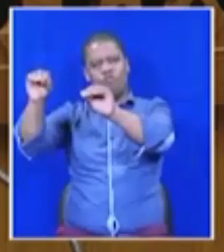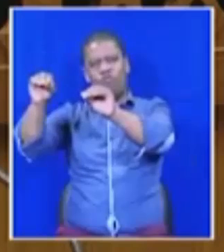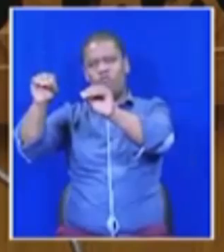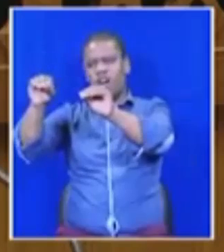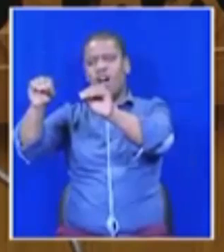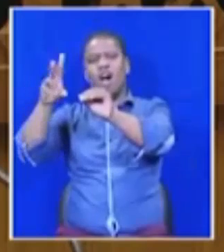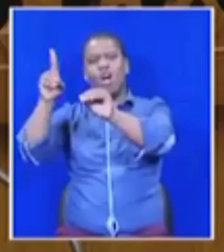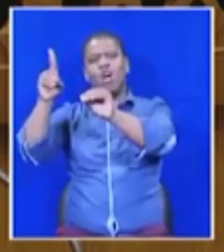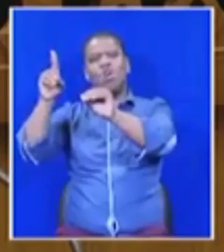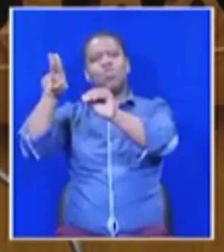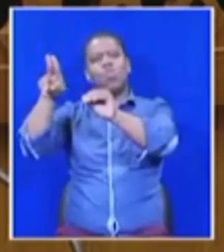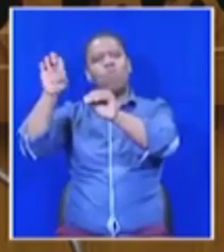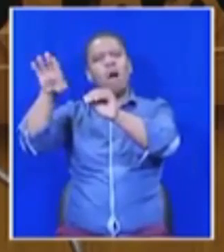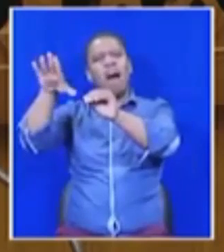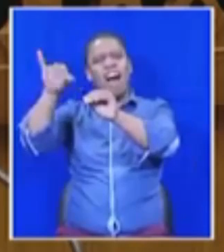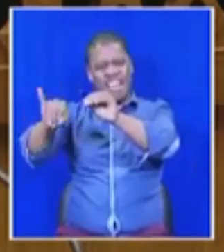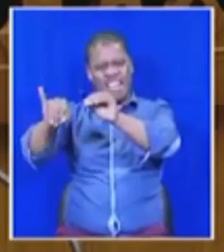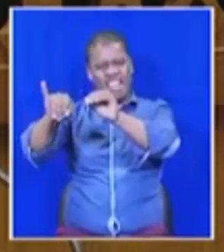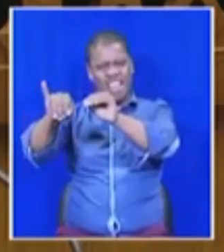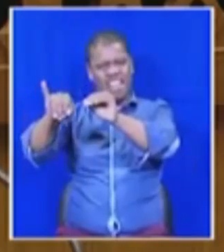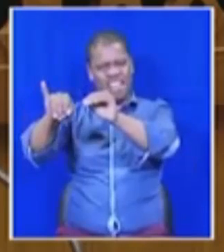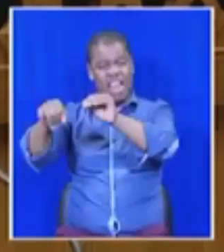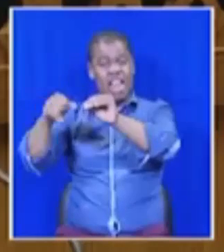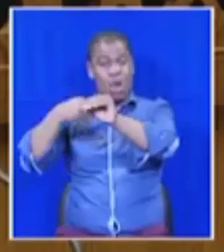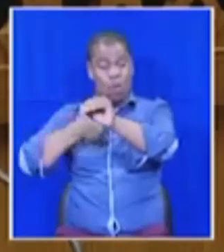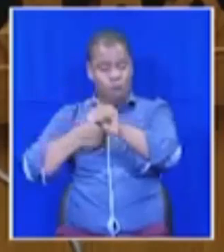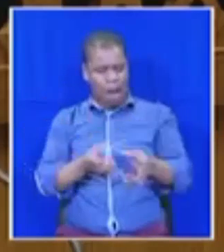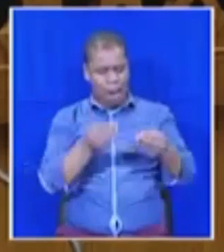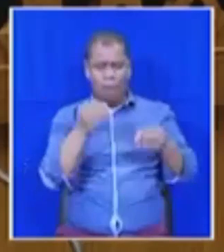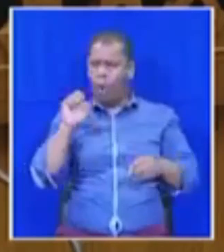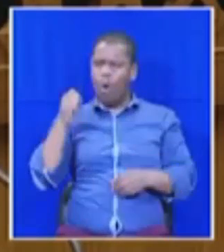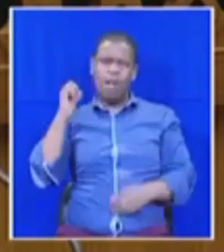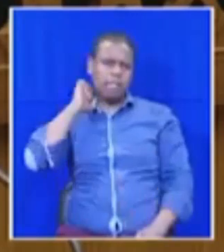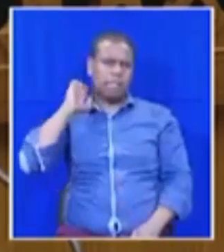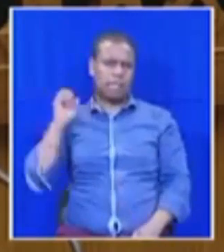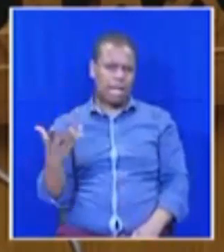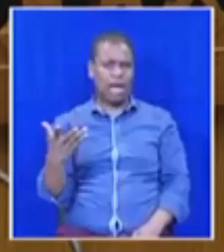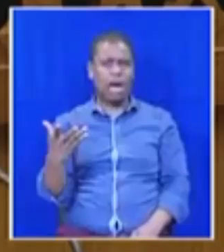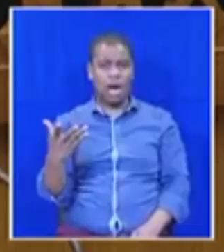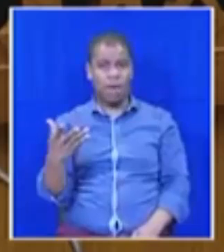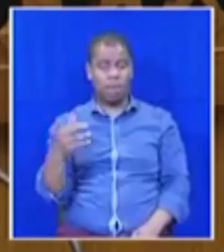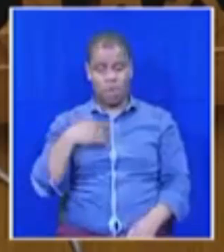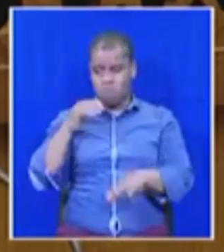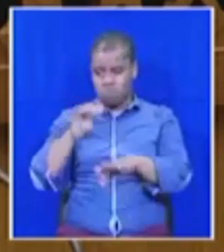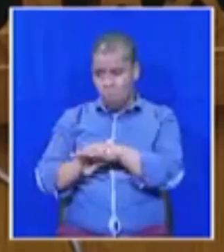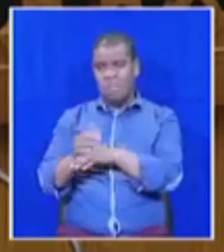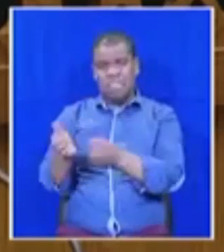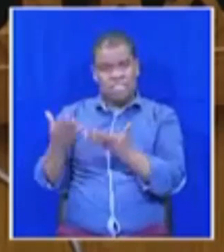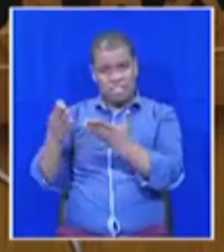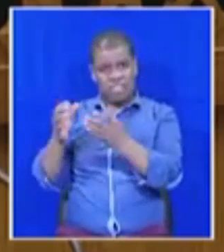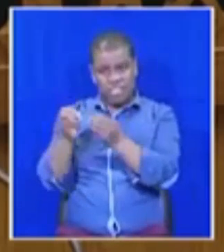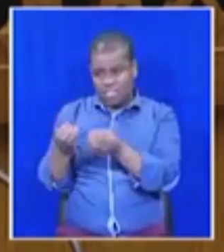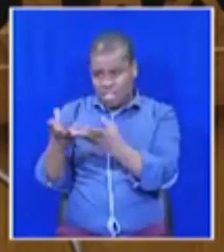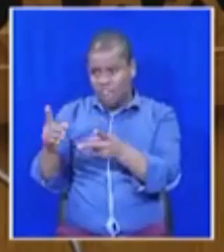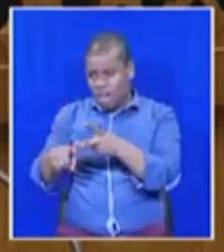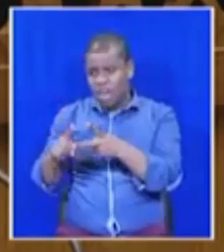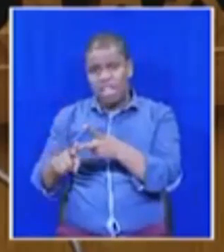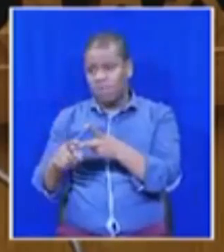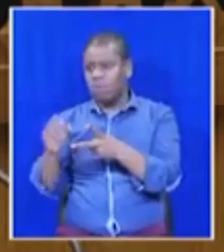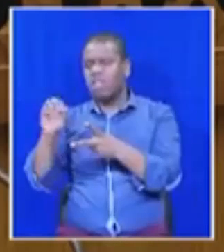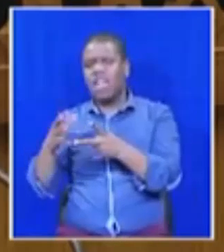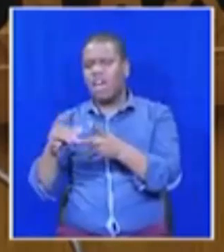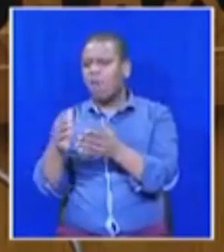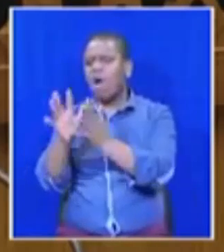all major state tenders, as a result, collapsing planning and service delivery. What we